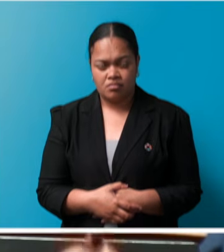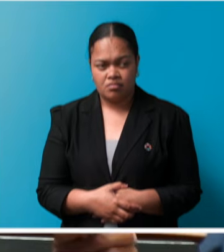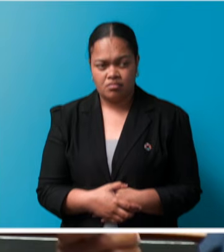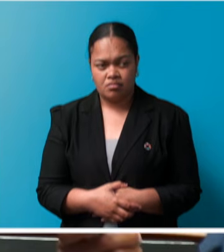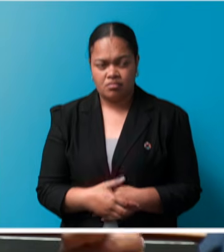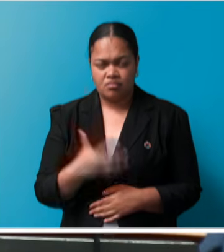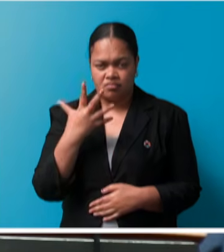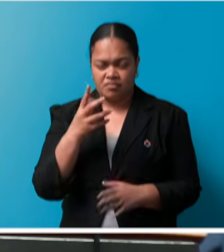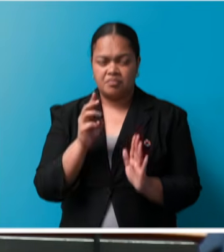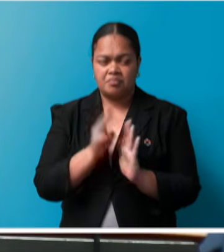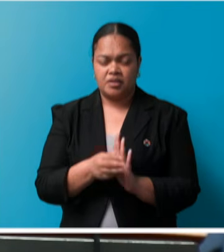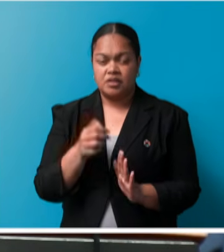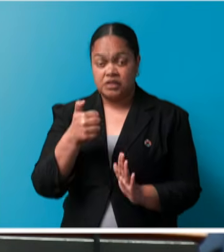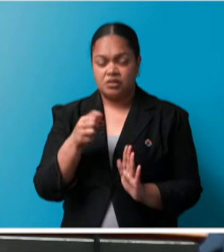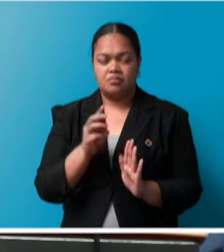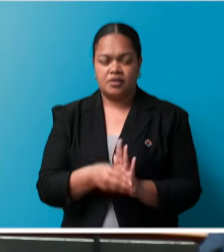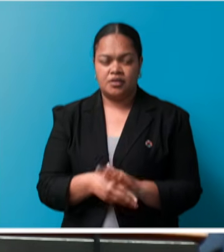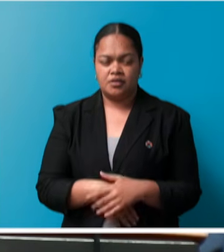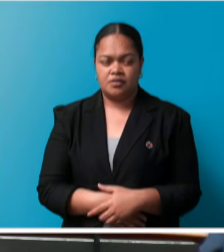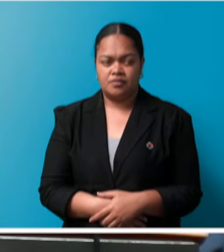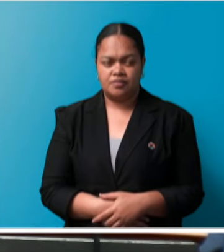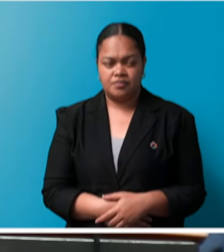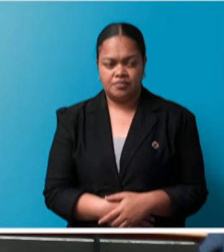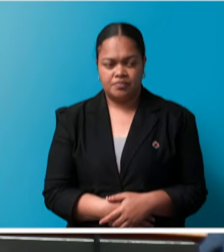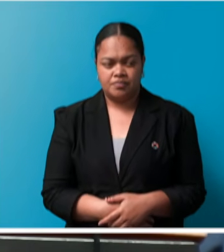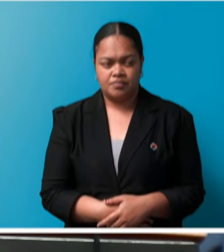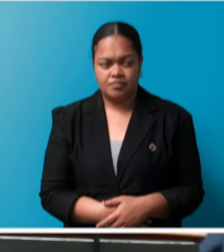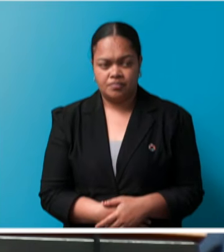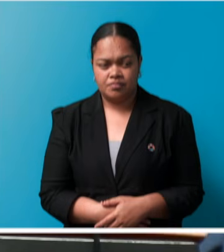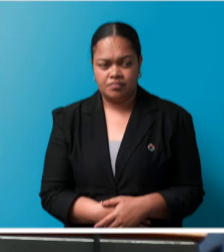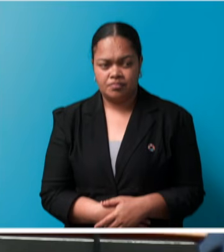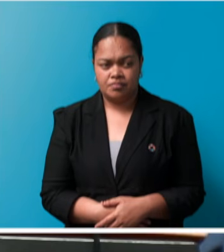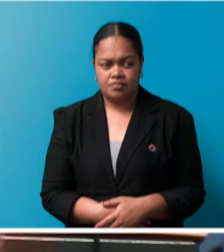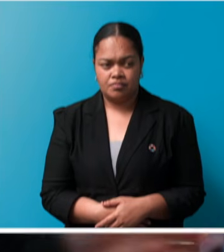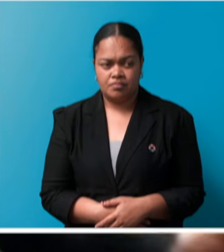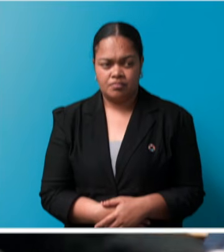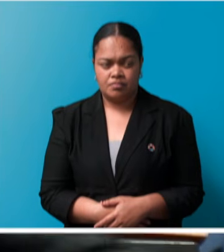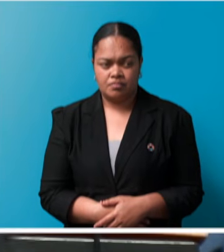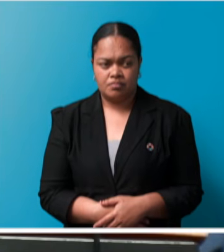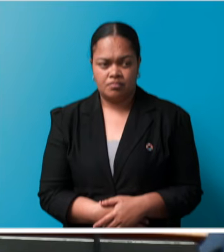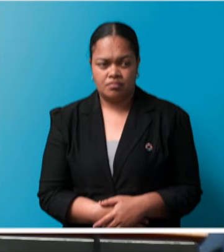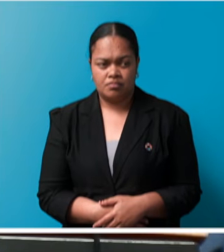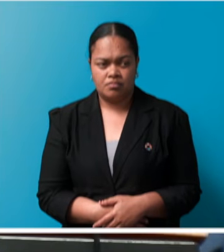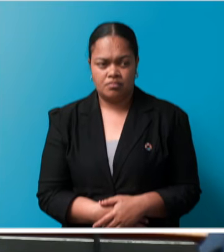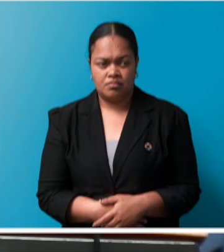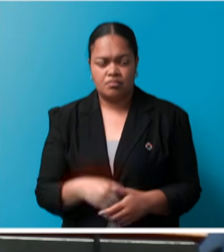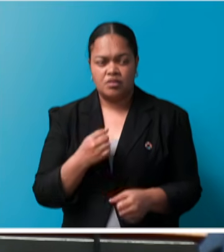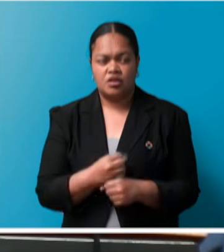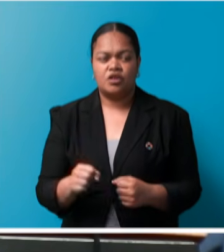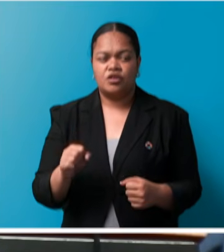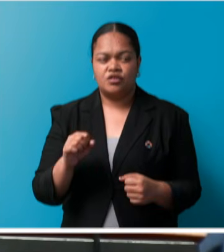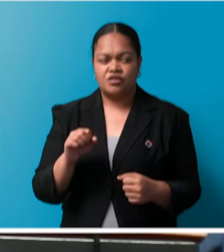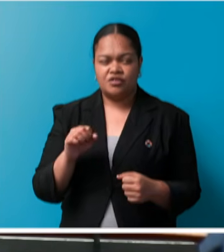minutes or 6 minutes ago. Okay, okay. My grandchild always says to me, okay.